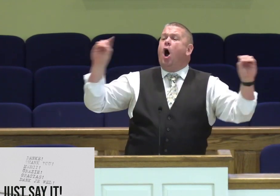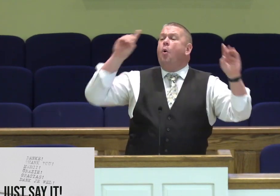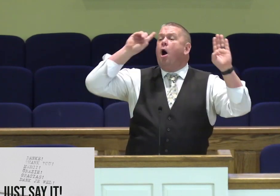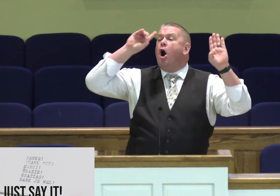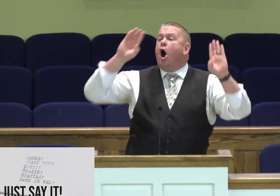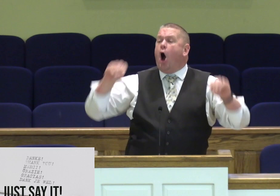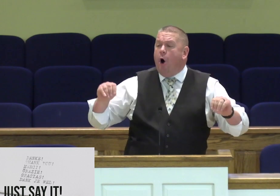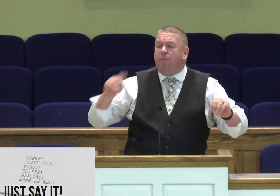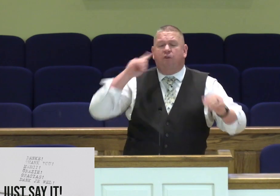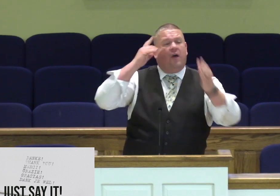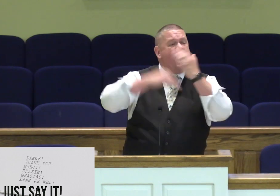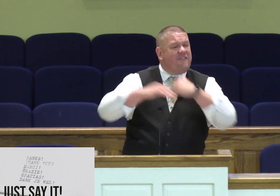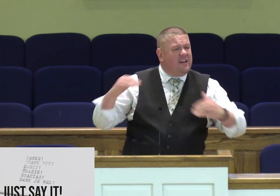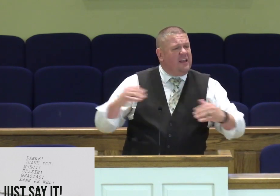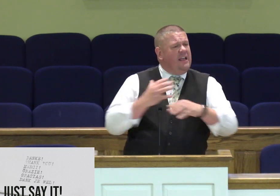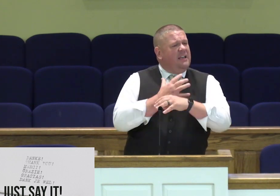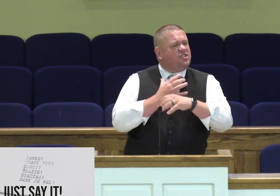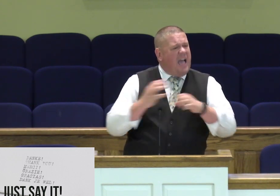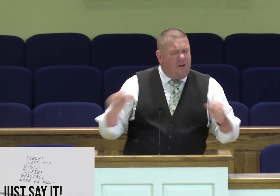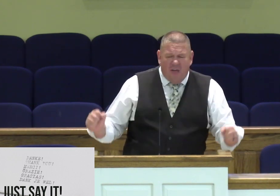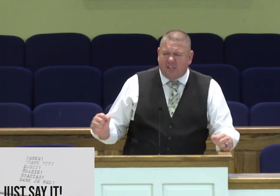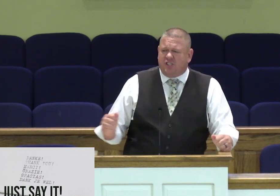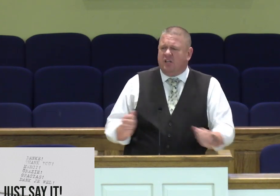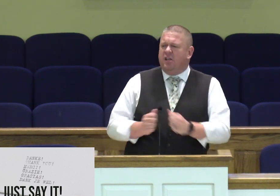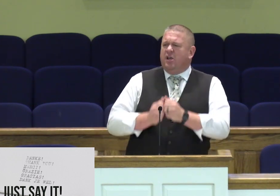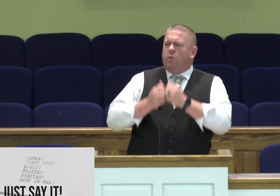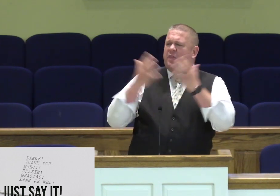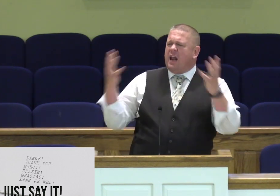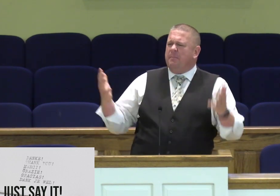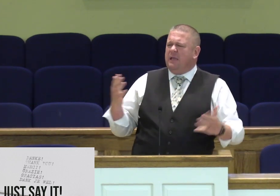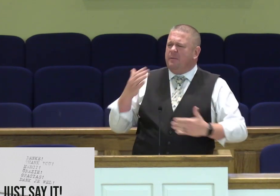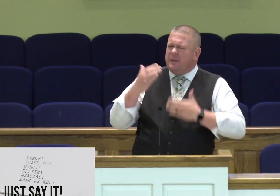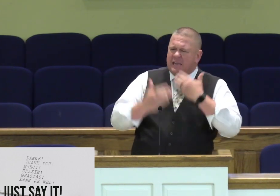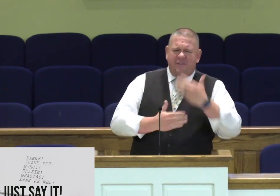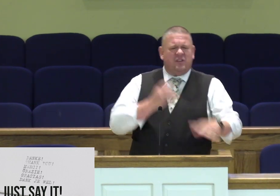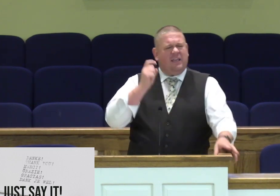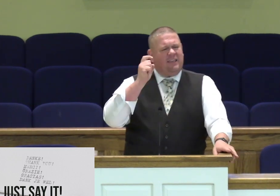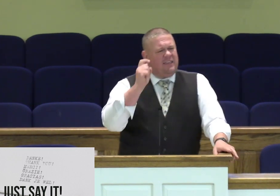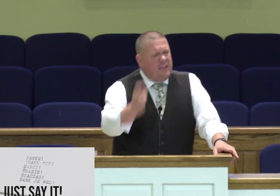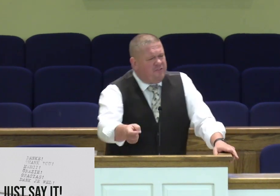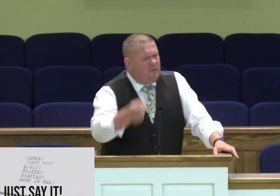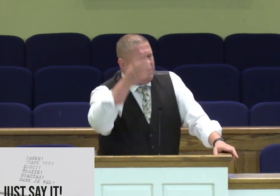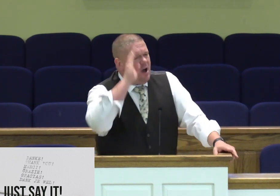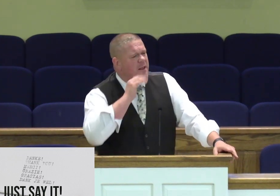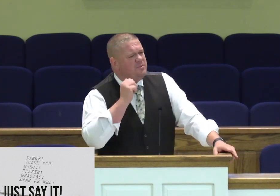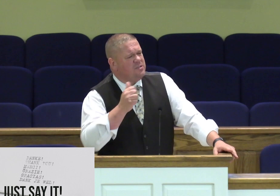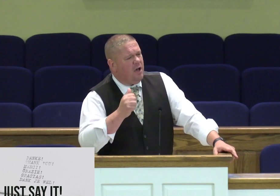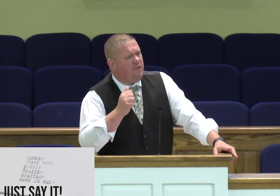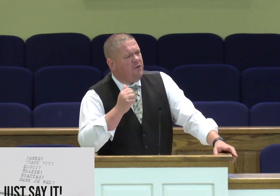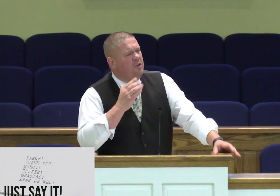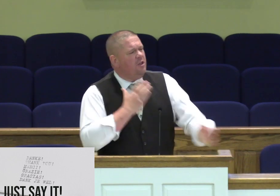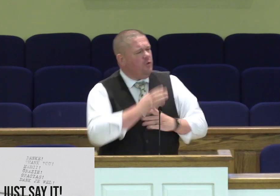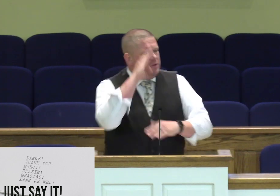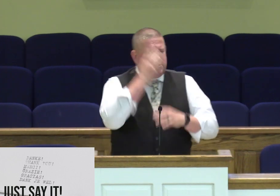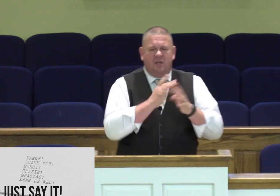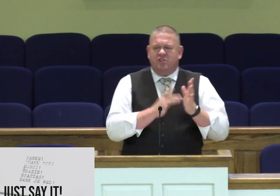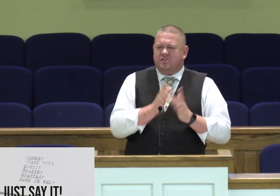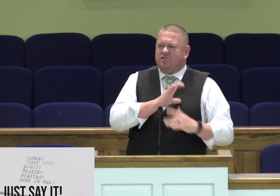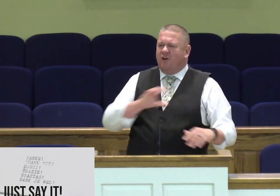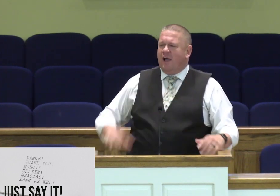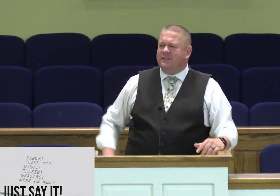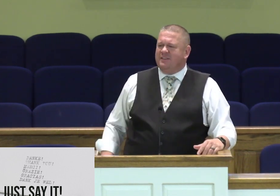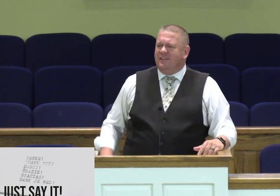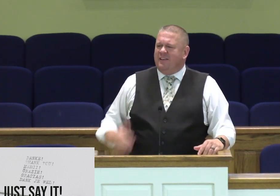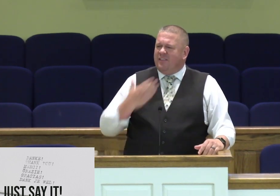no hope for heaven and salvation without it being the benevolent gift from God Himself. through his son,